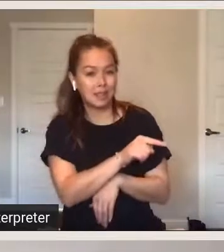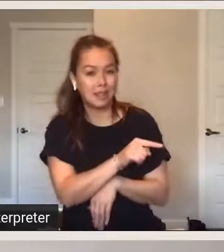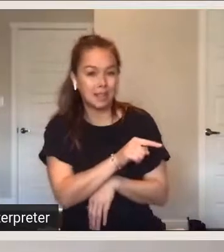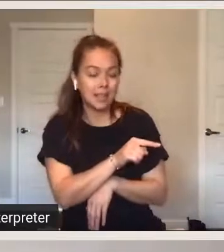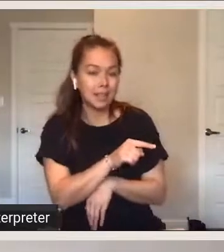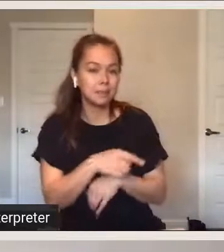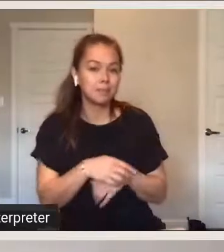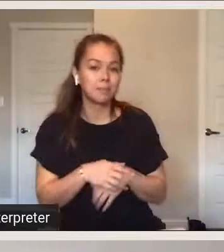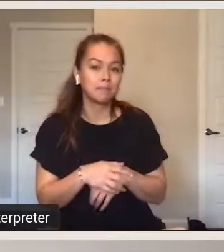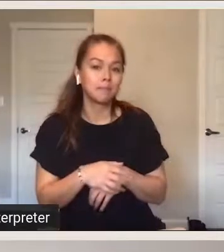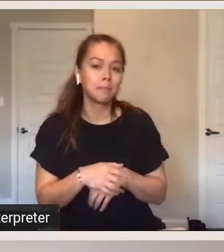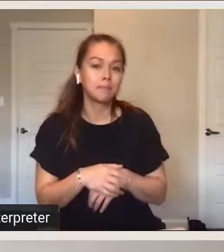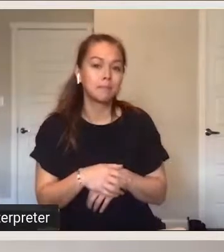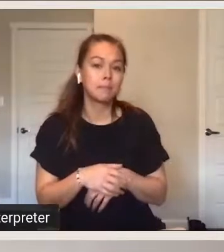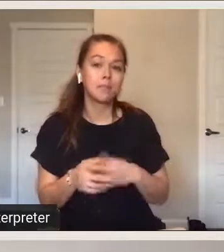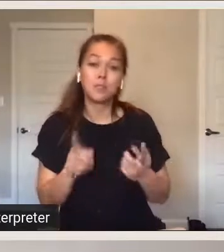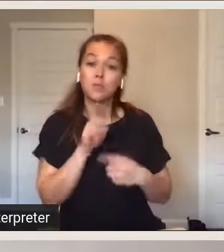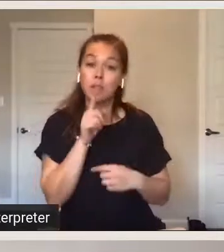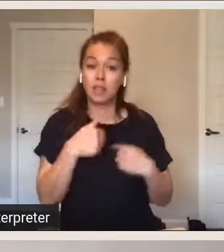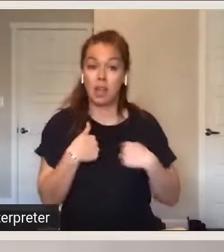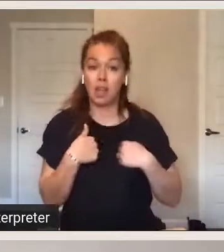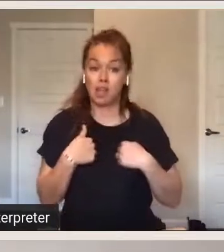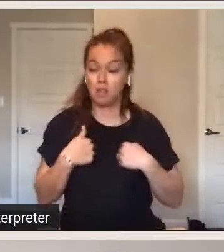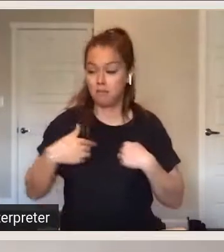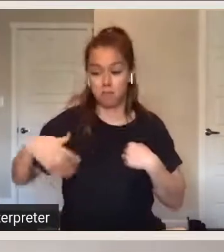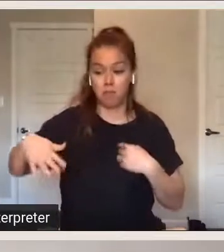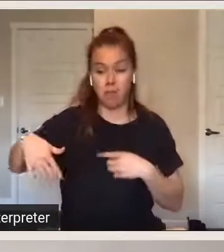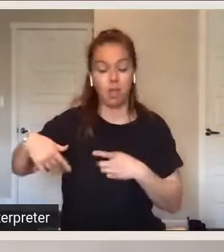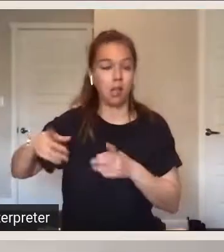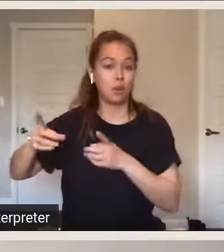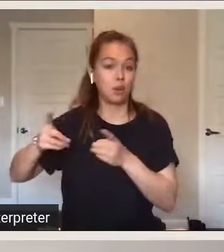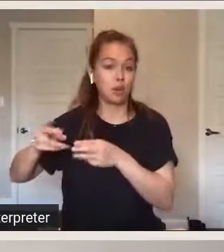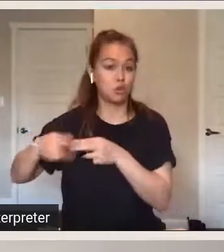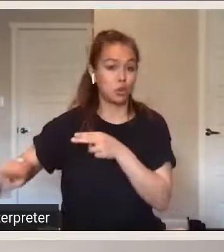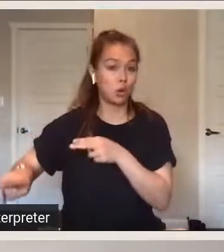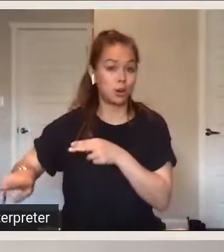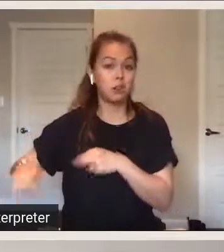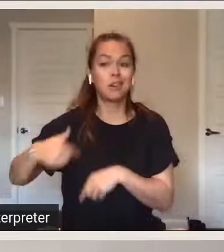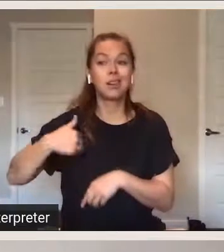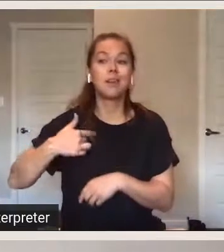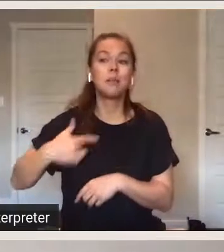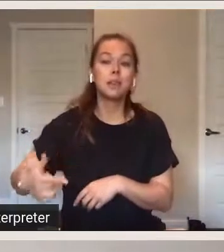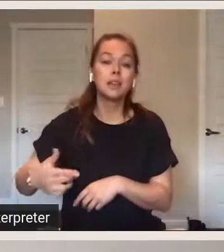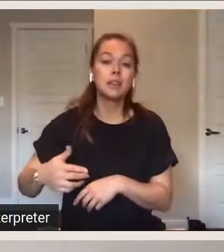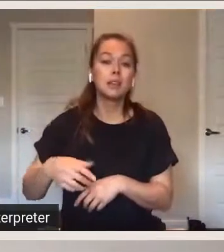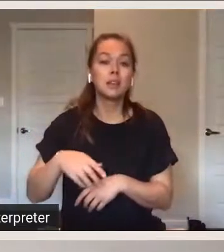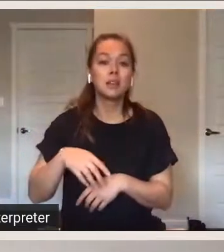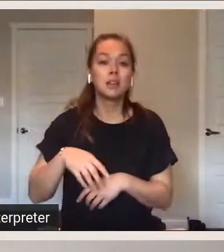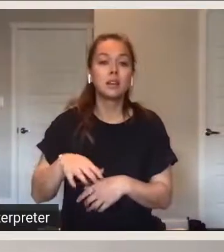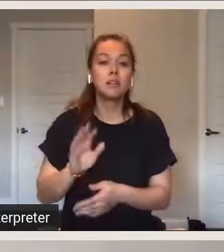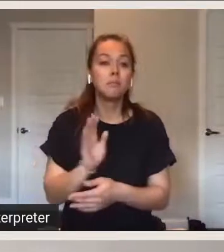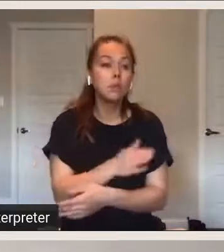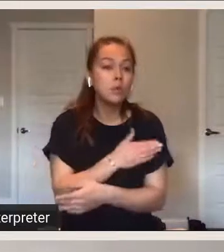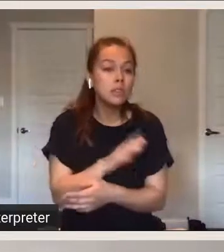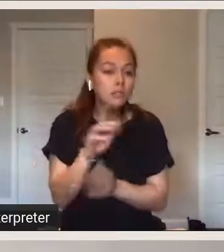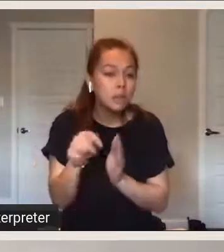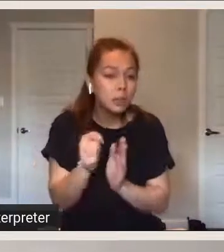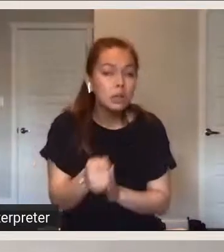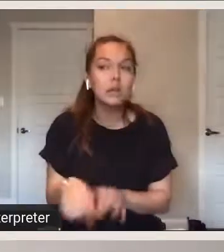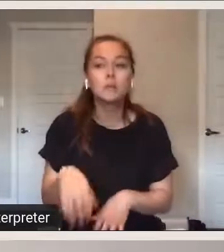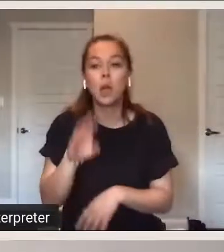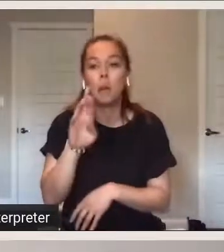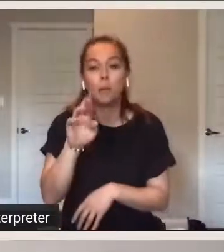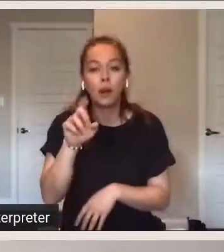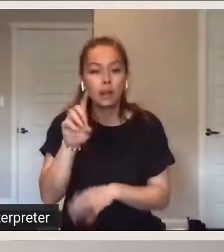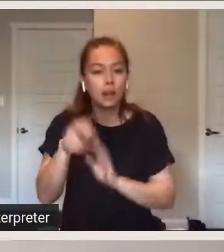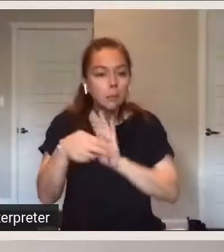I myself haven't even directed a short. I do mostly like branded content and music videos and whatnot. So for